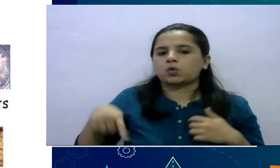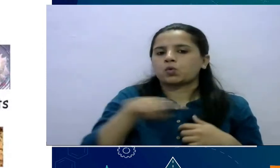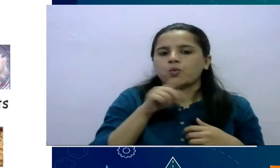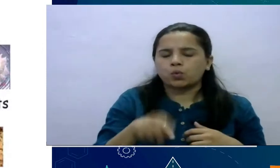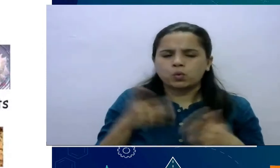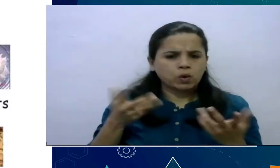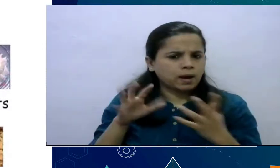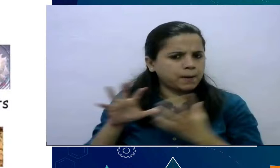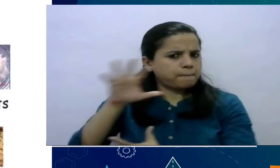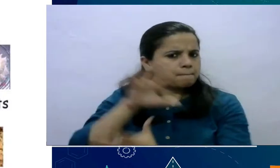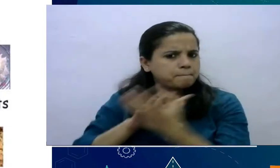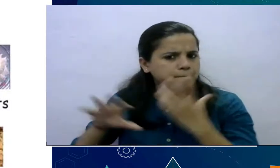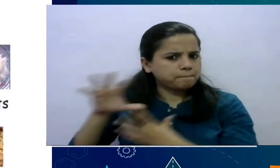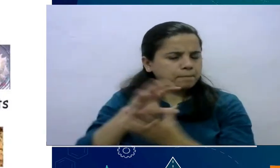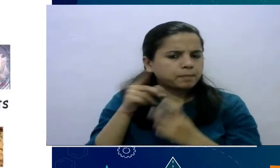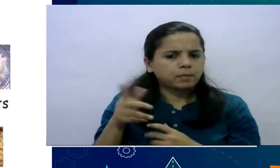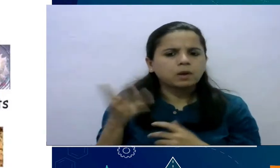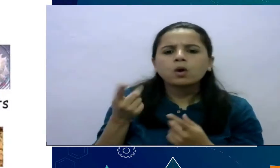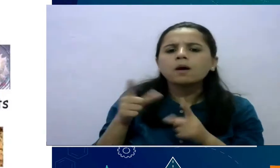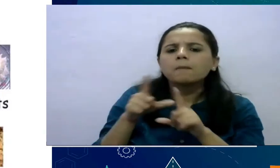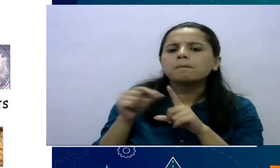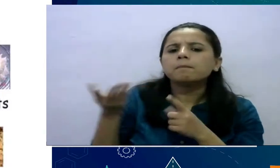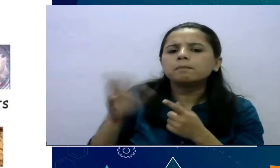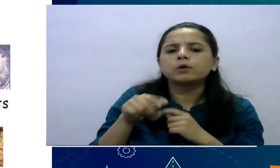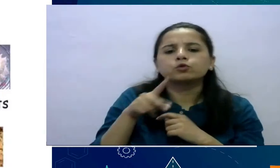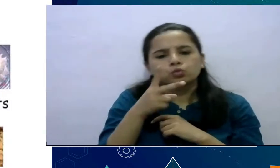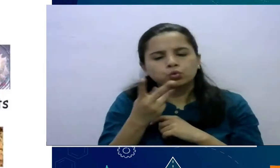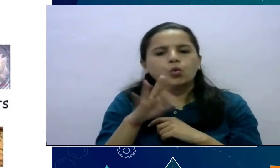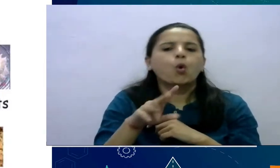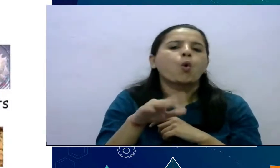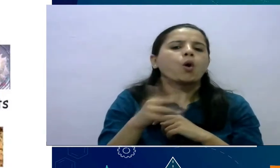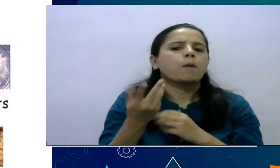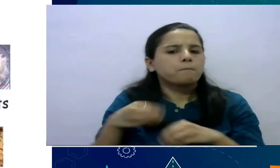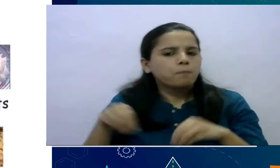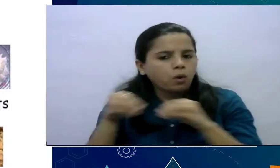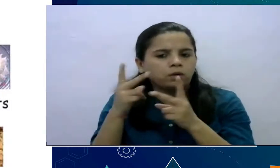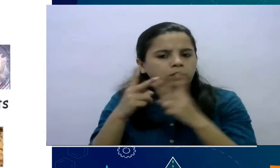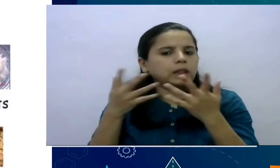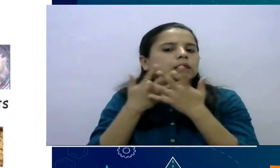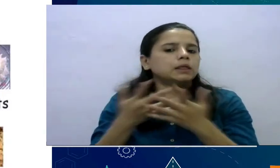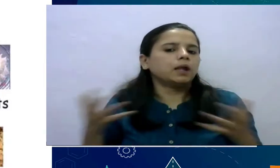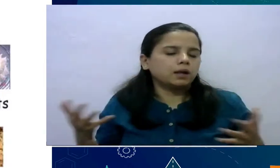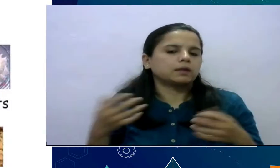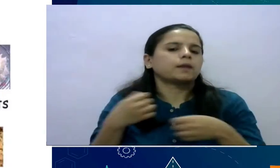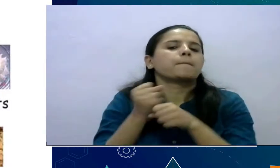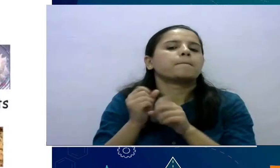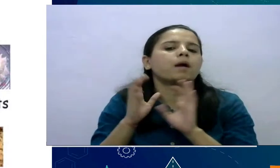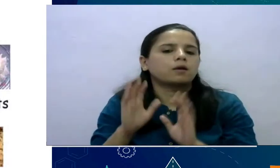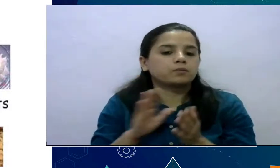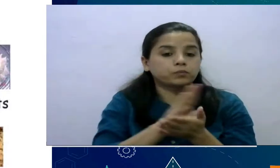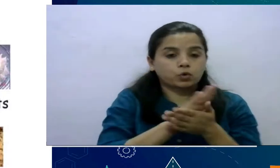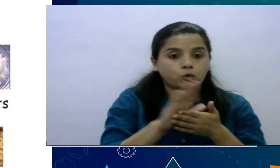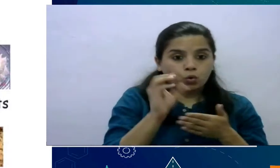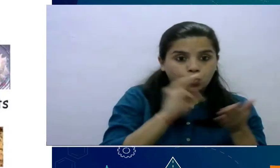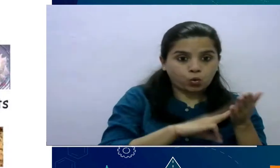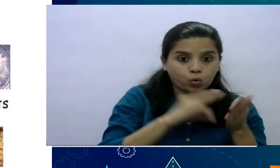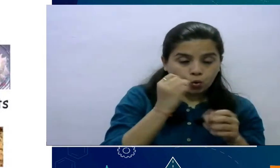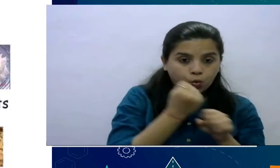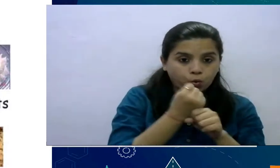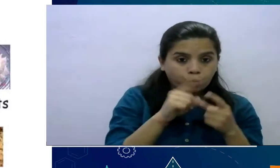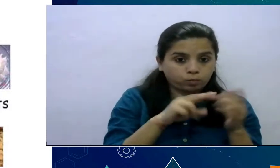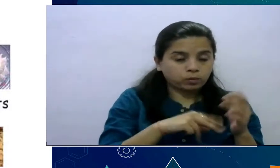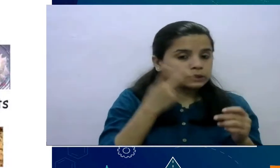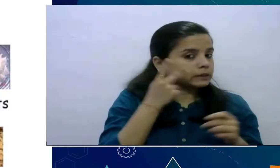mixtures, because they are made up of two or more different kinds of substances, and in homogeneous they have uniform